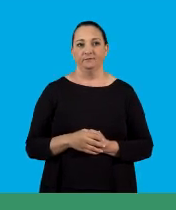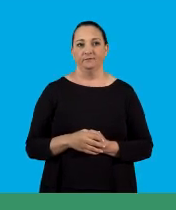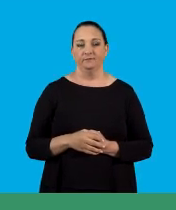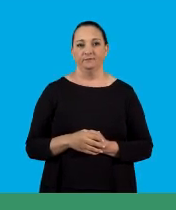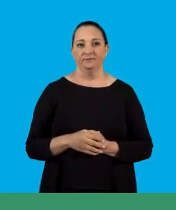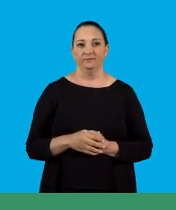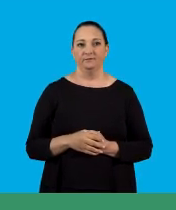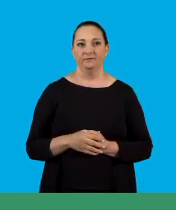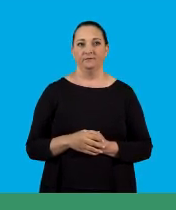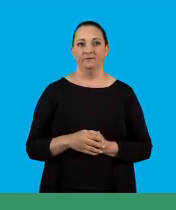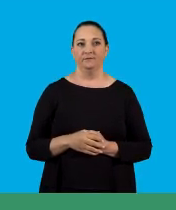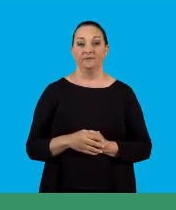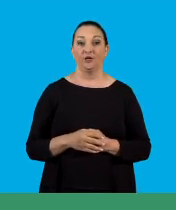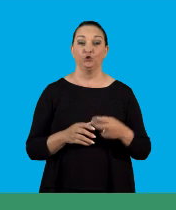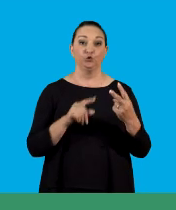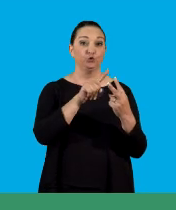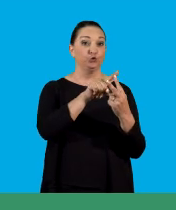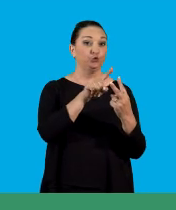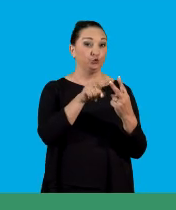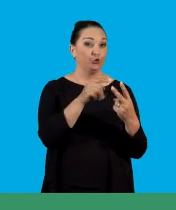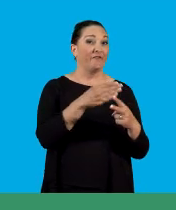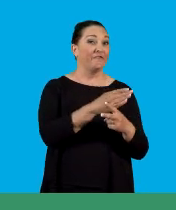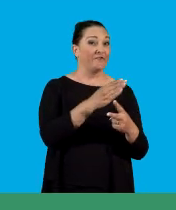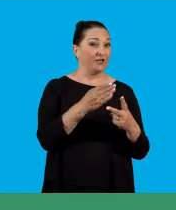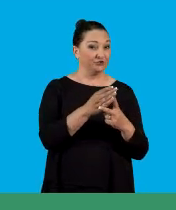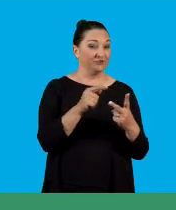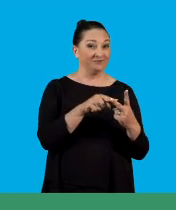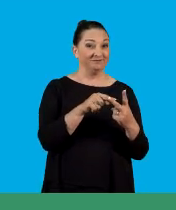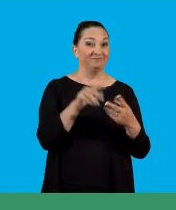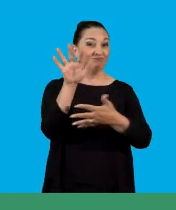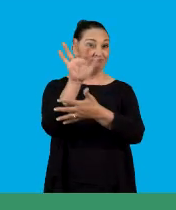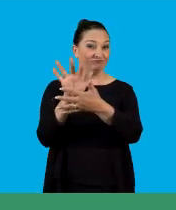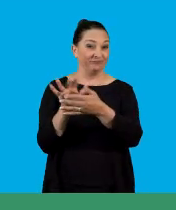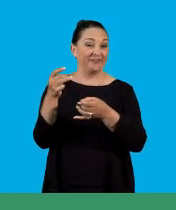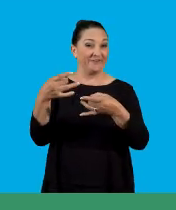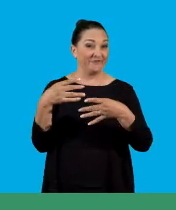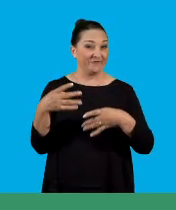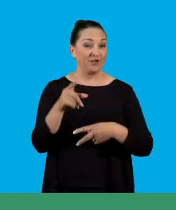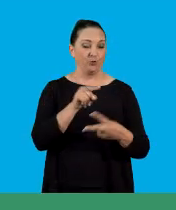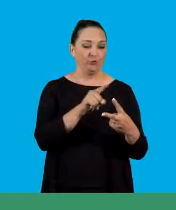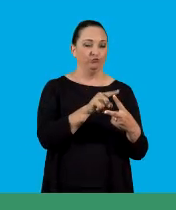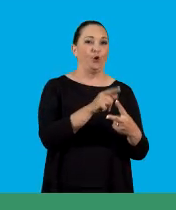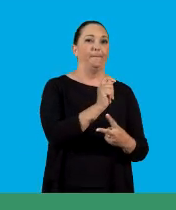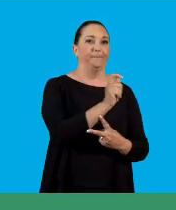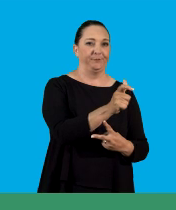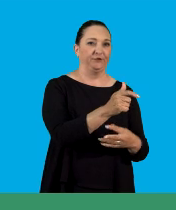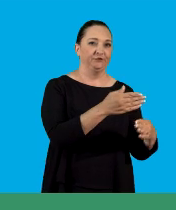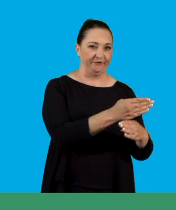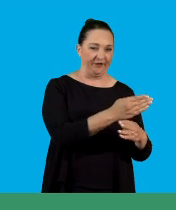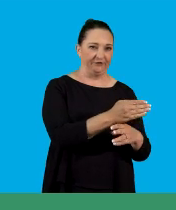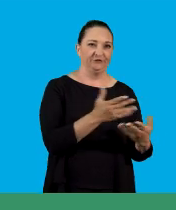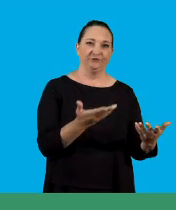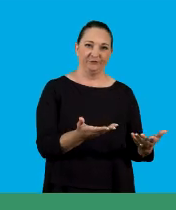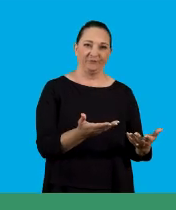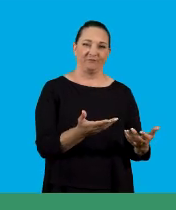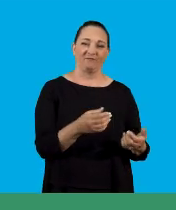Now, this is the production function. So the two functions now that are affected is the purchasing function. And